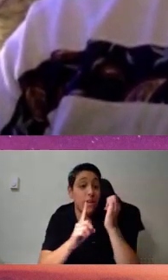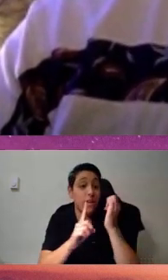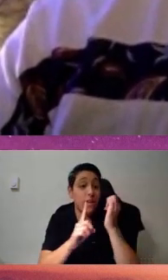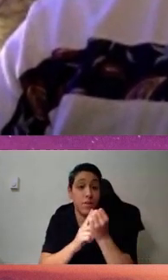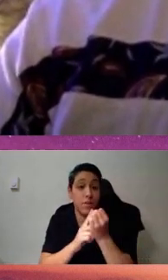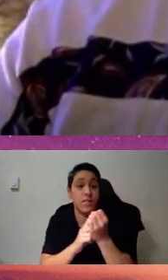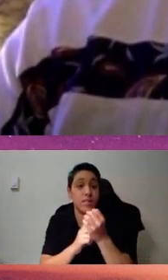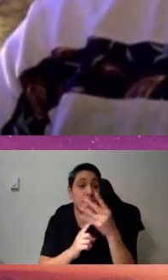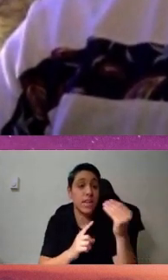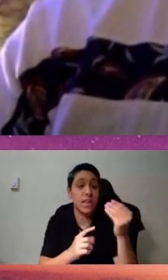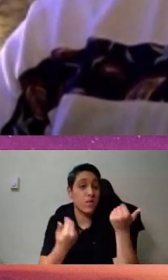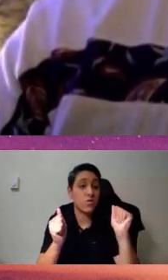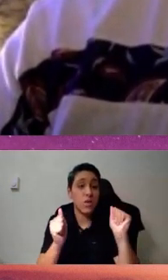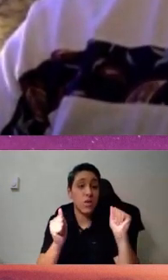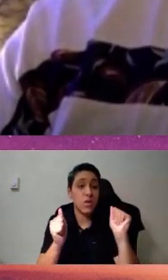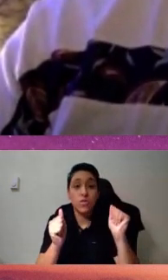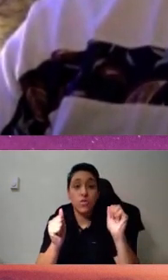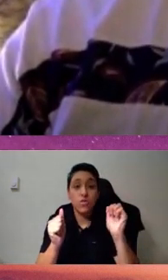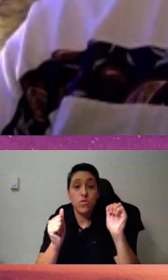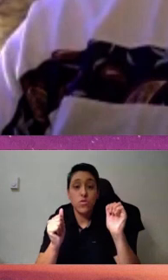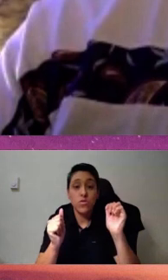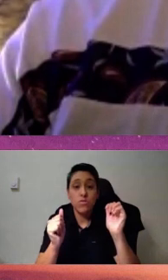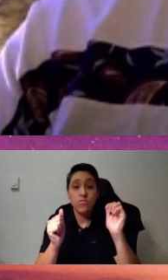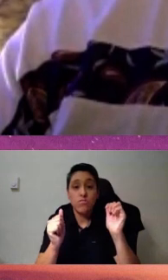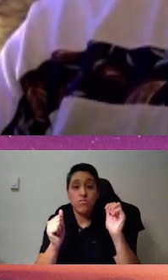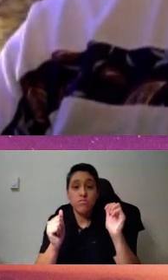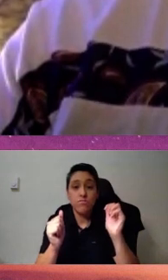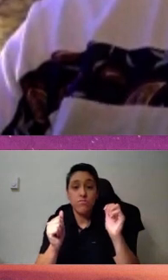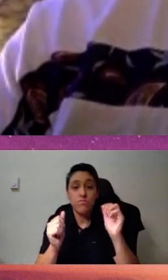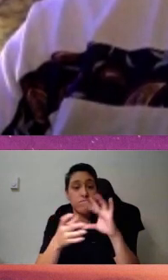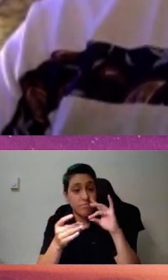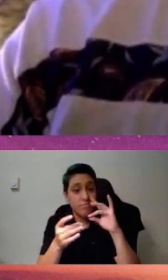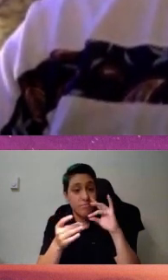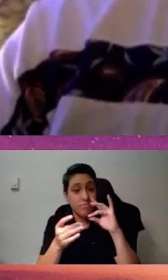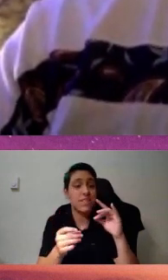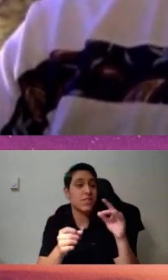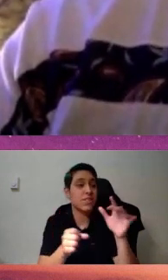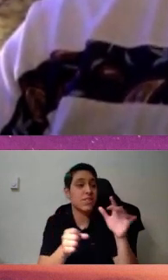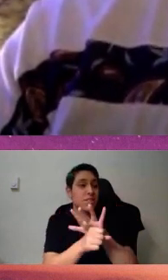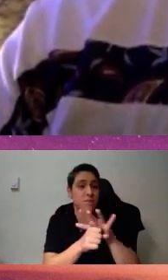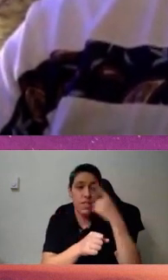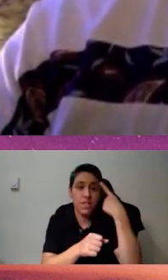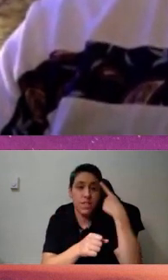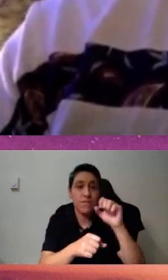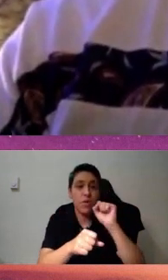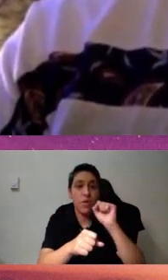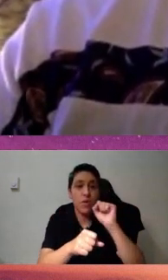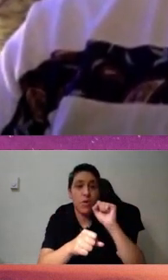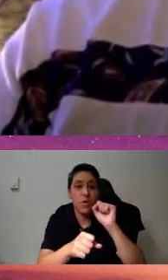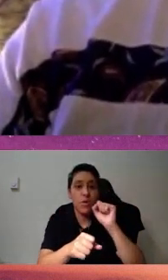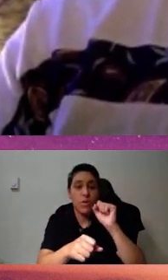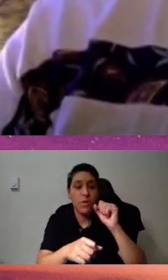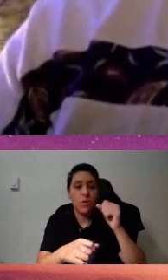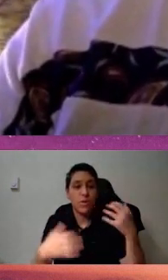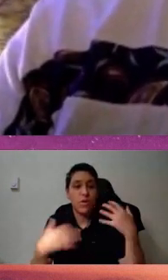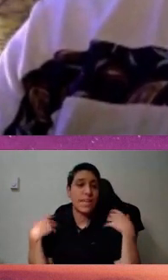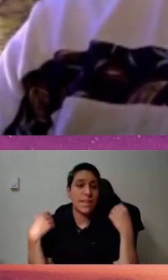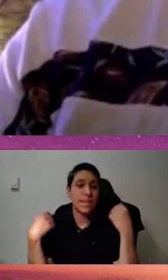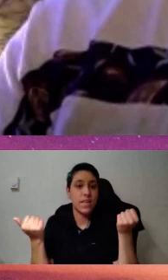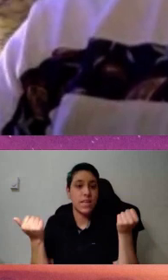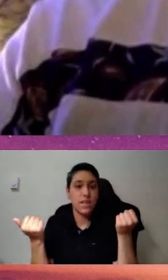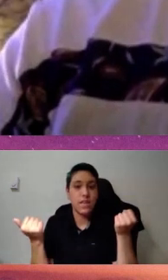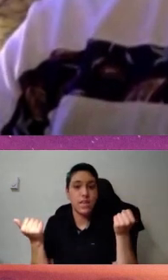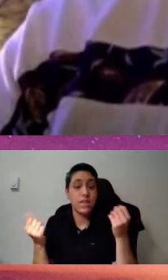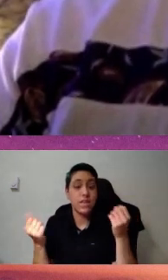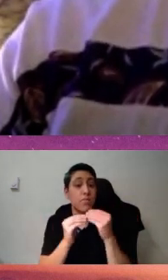advocate, for space and time for their own individual healing. And the more that we talk about healing and what that means to us,